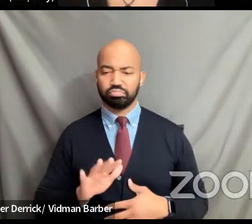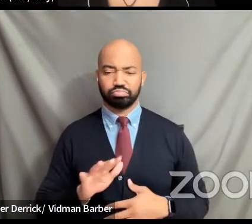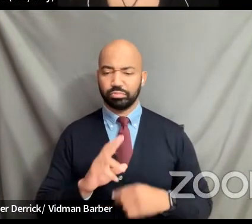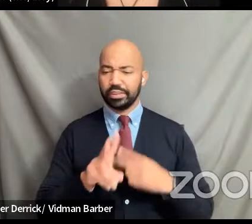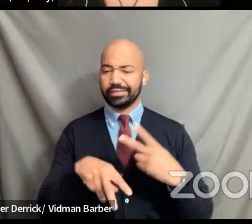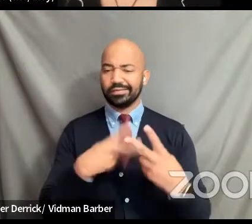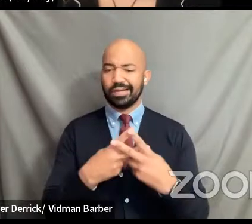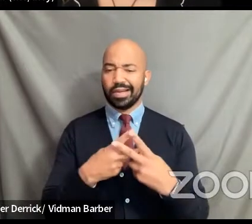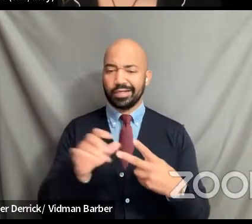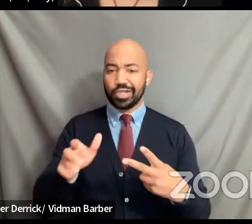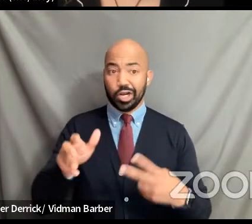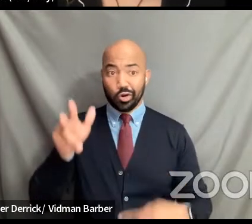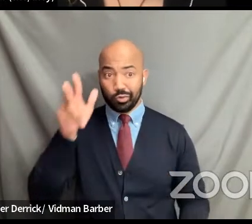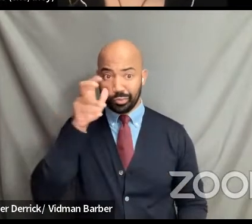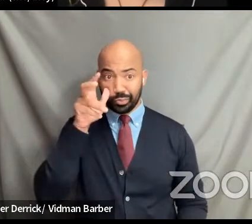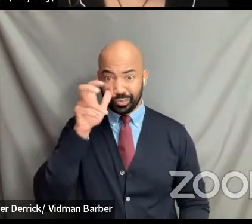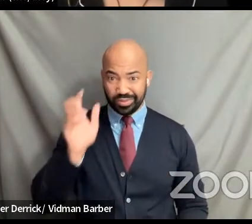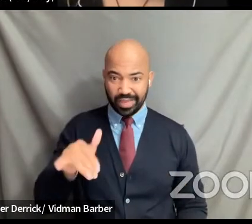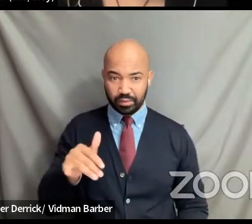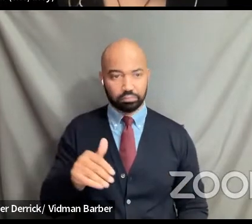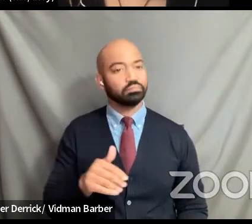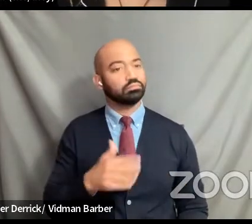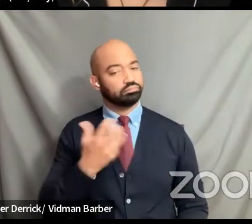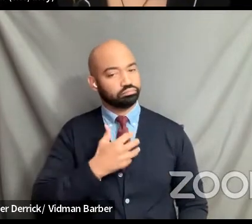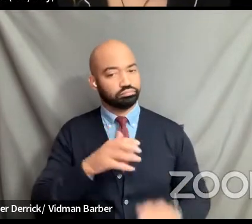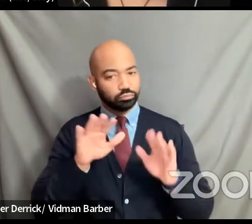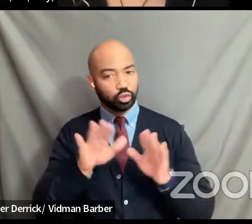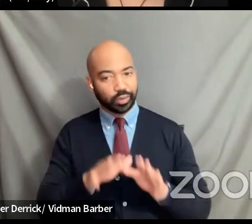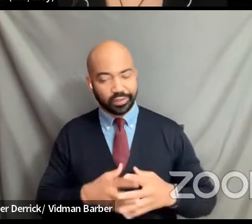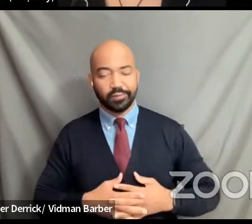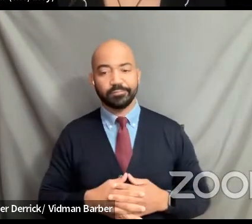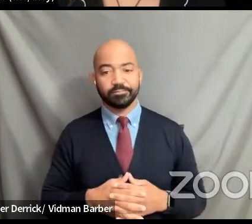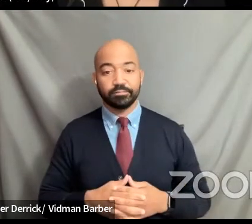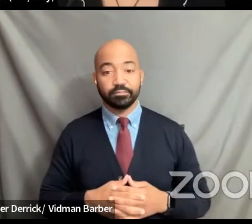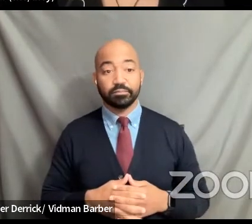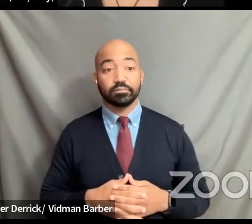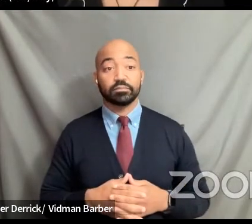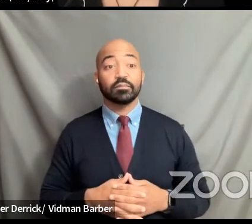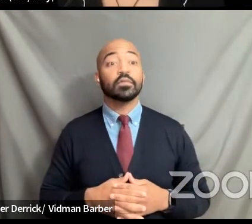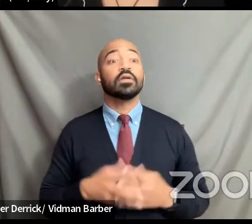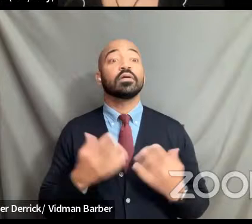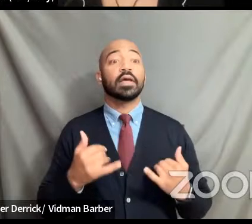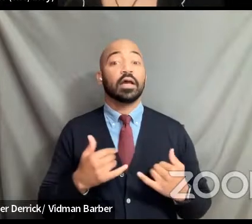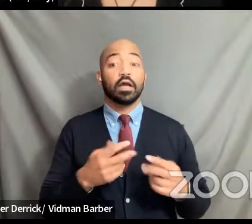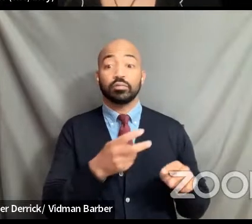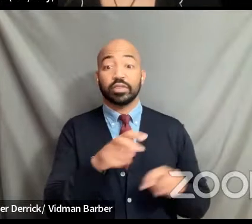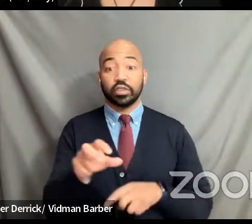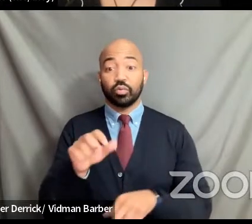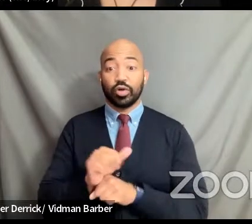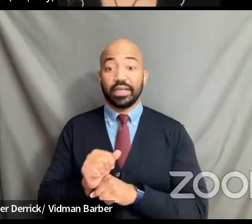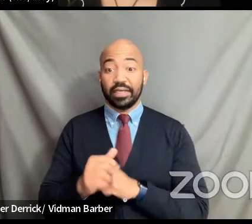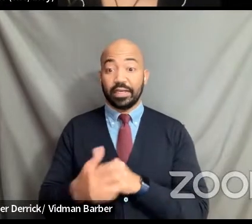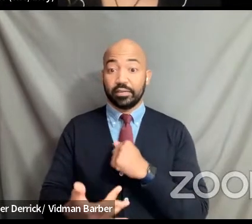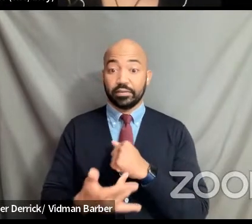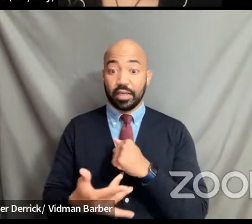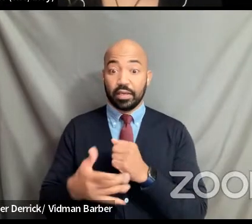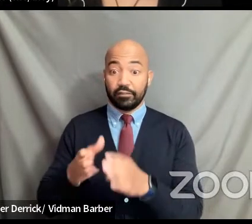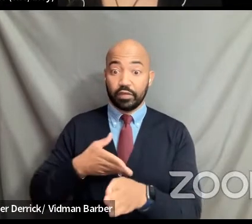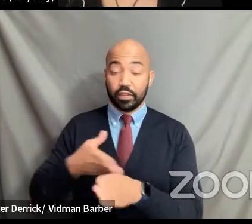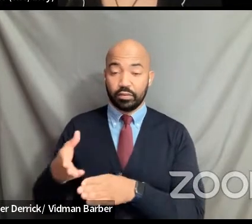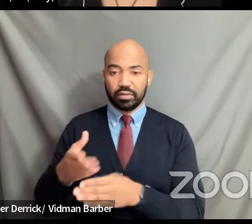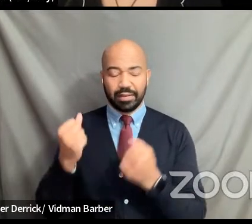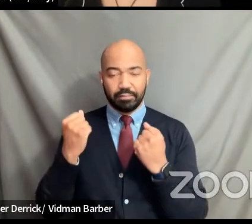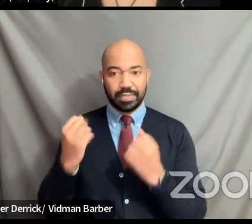channel, like, they're pretty great too. Like, I am transitioning to working in tech, and I've met so many